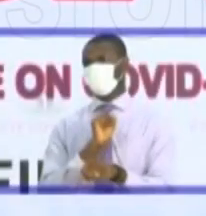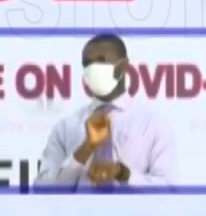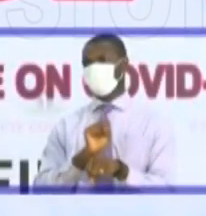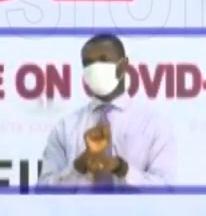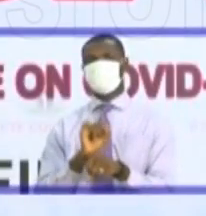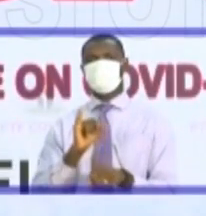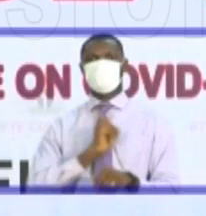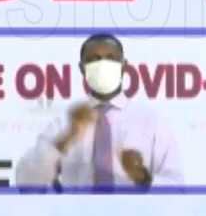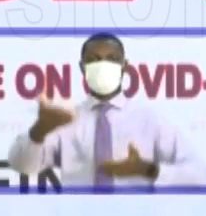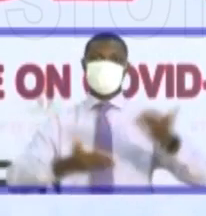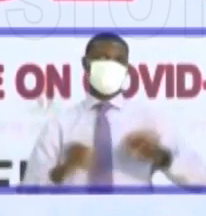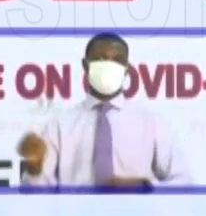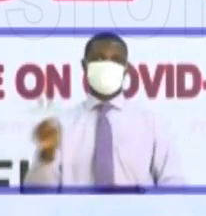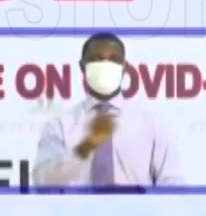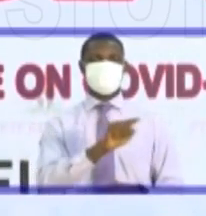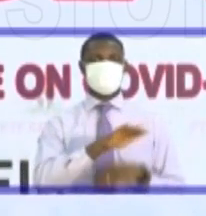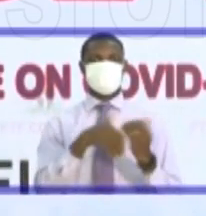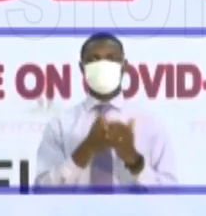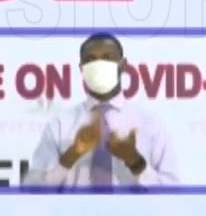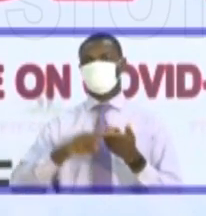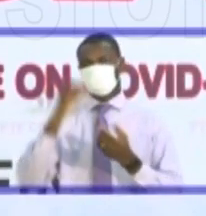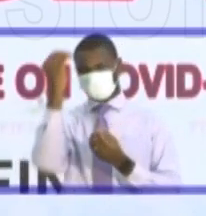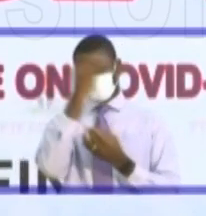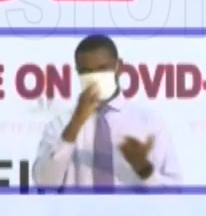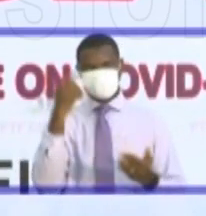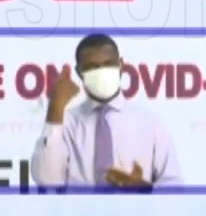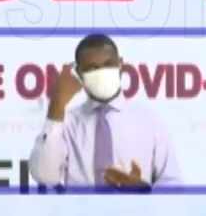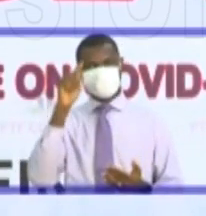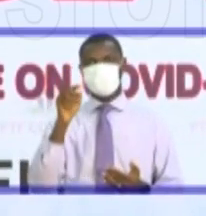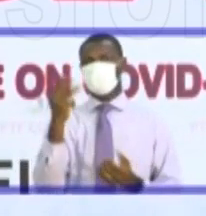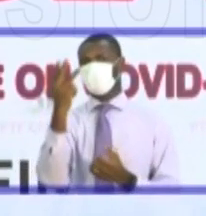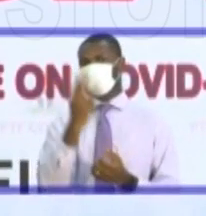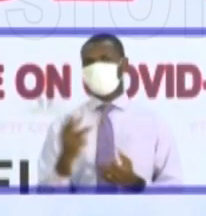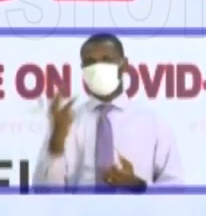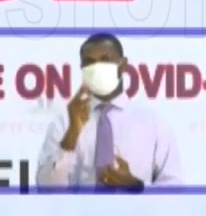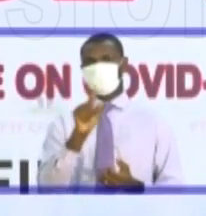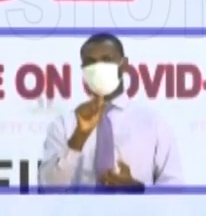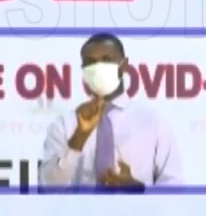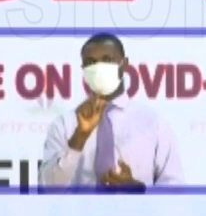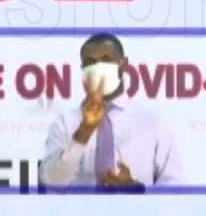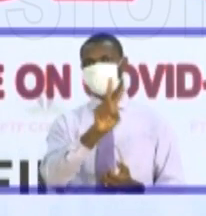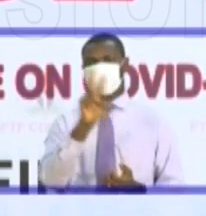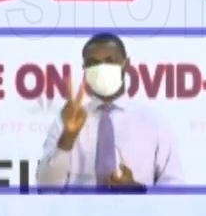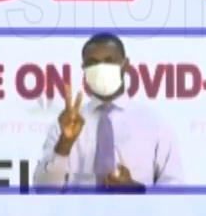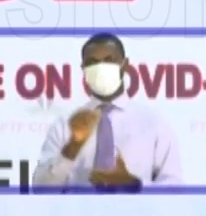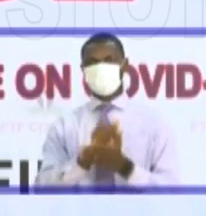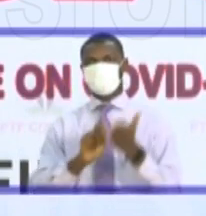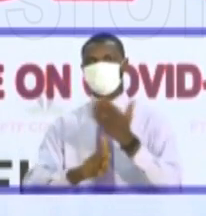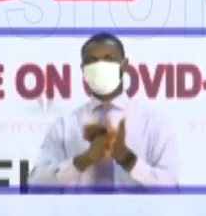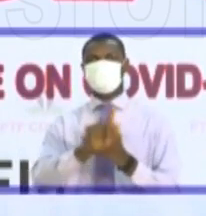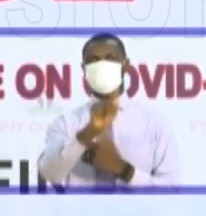I welcome you all to the briefing for Wednesday, 22nd April, 2020.